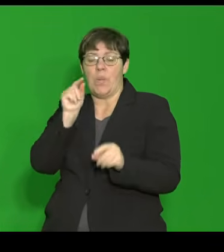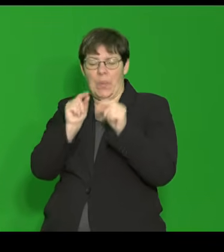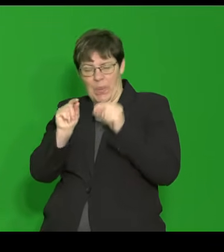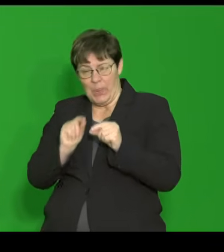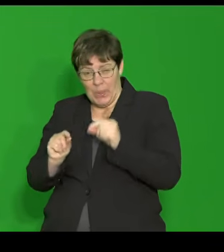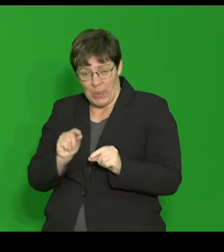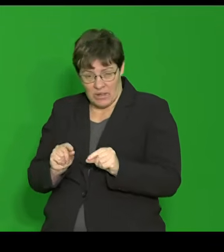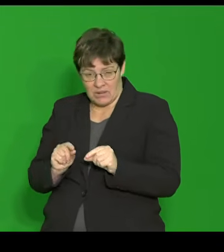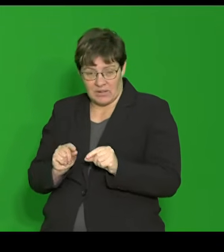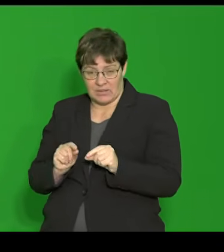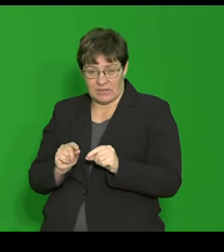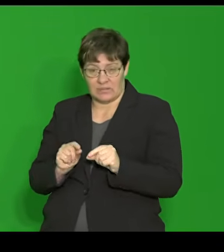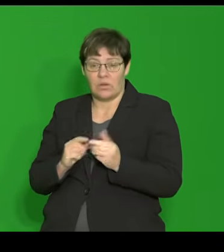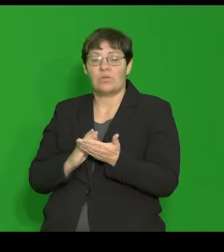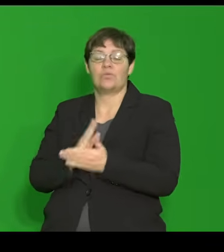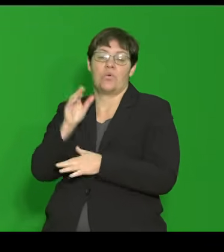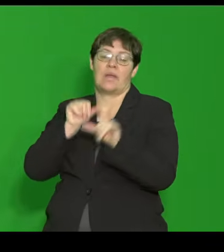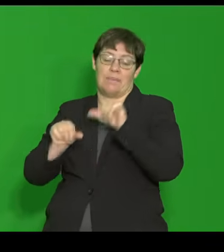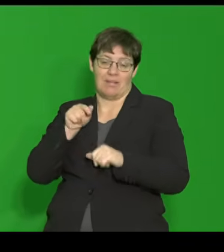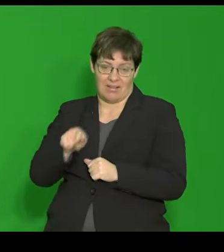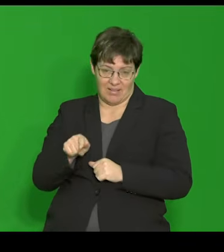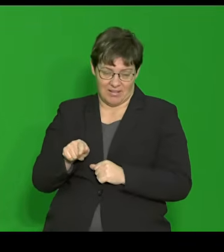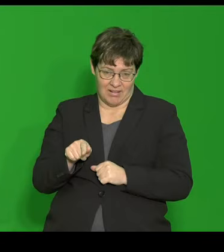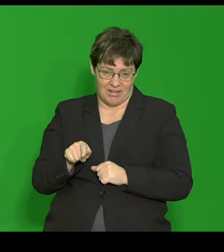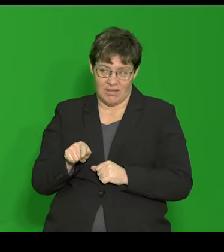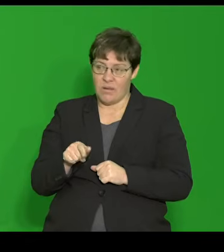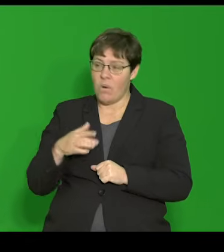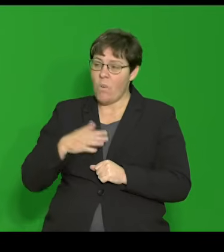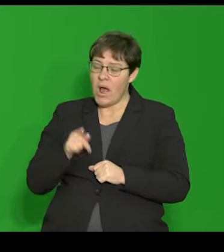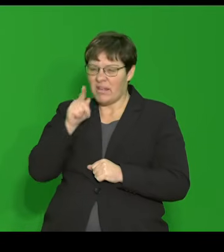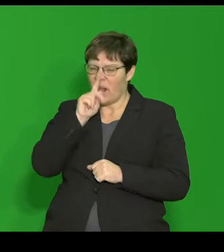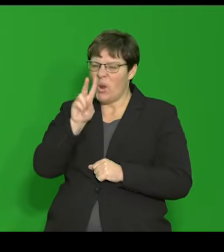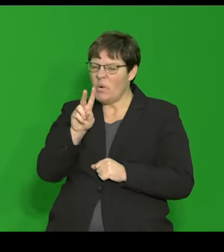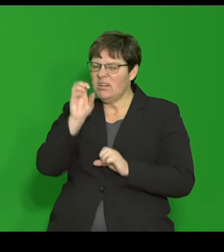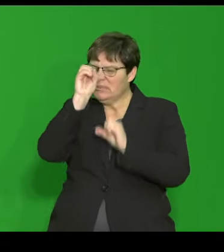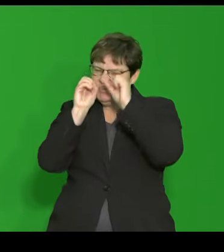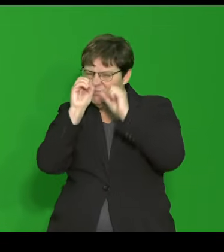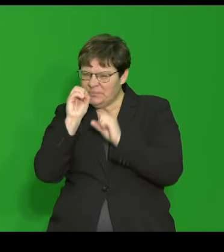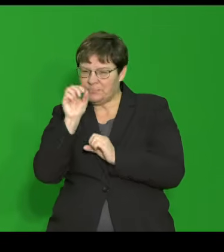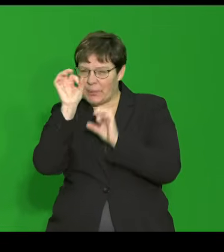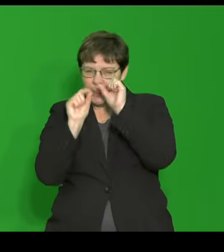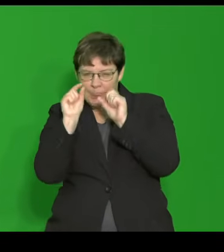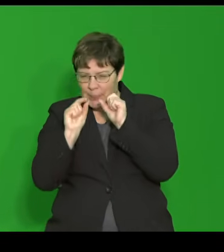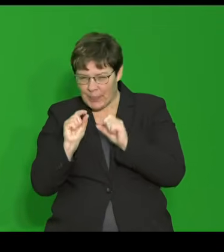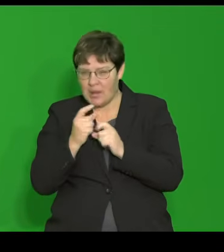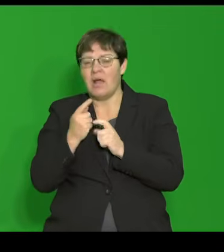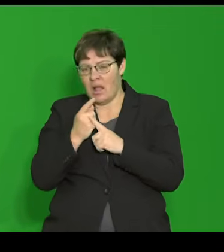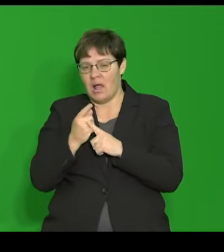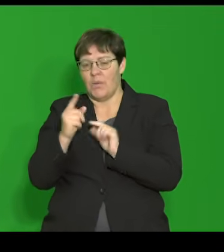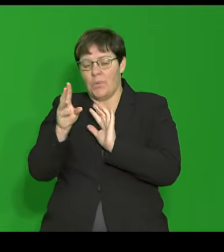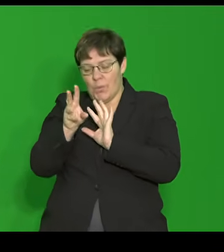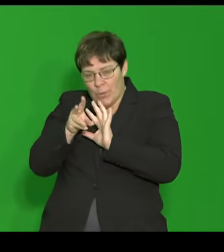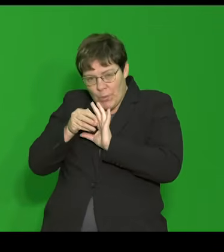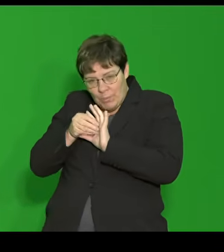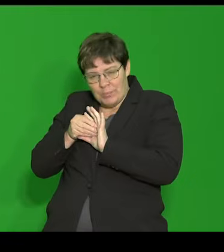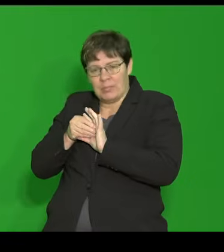into even smaller bits, and that's where we want to get to. We want to get to looking at how these are then absorbed as